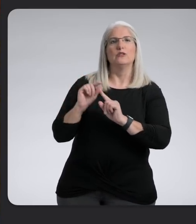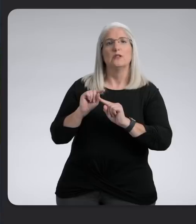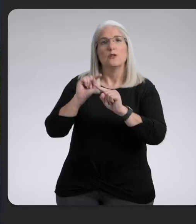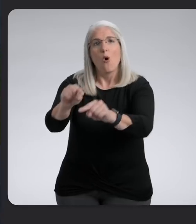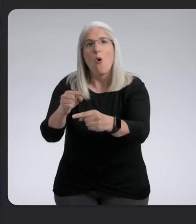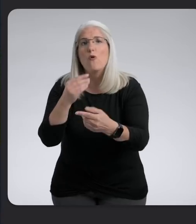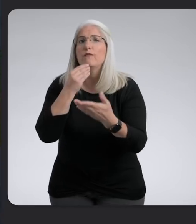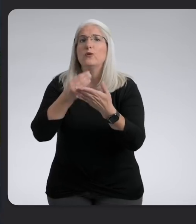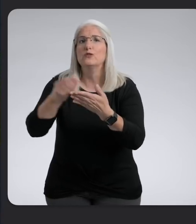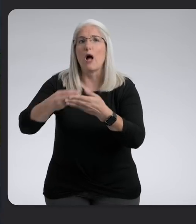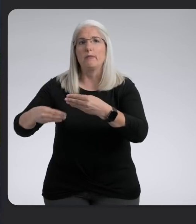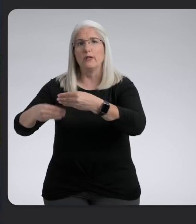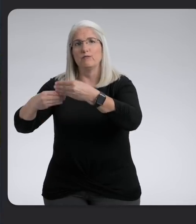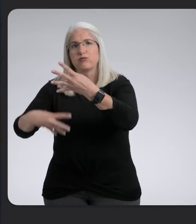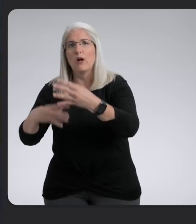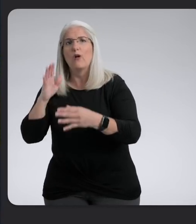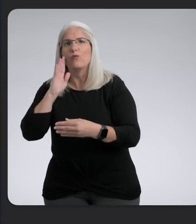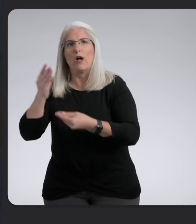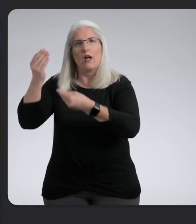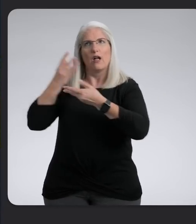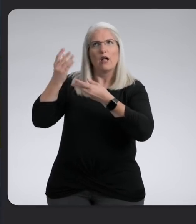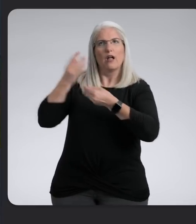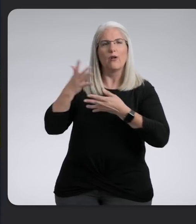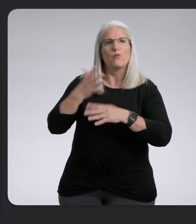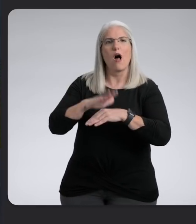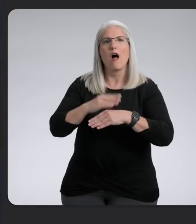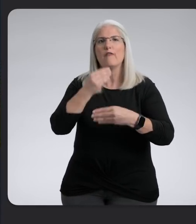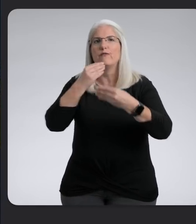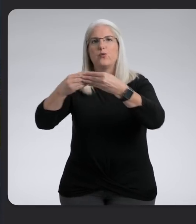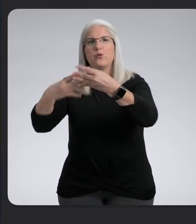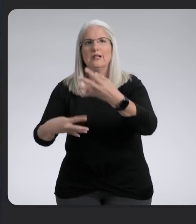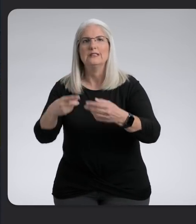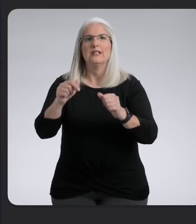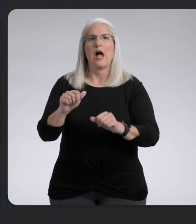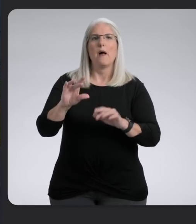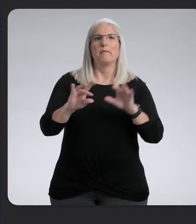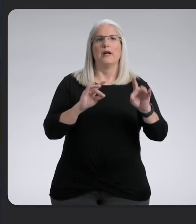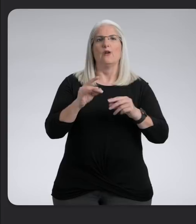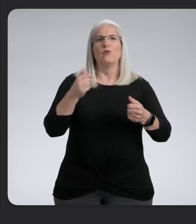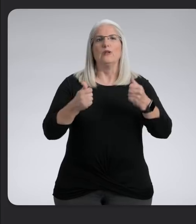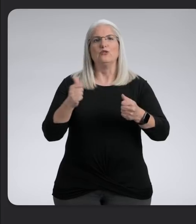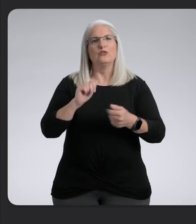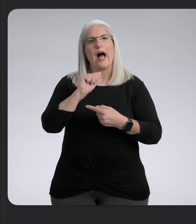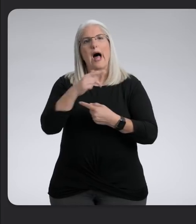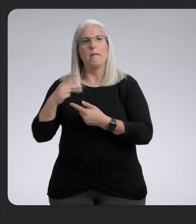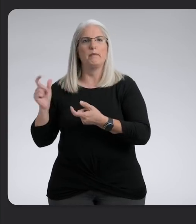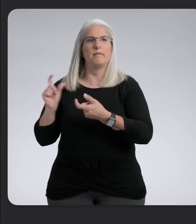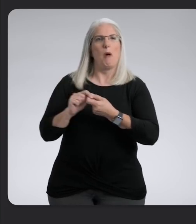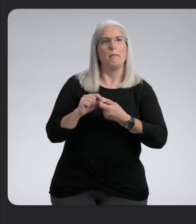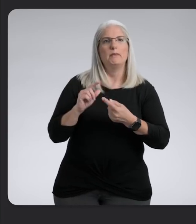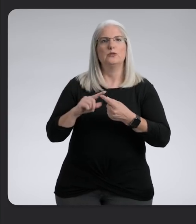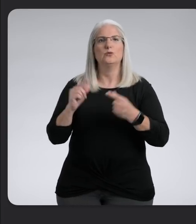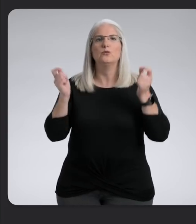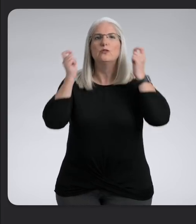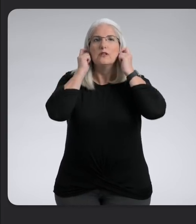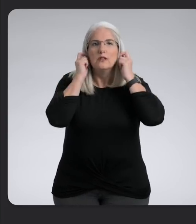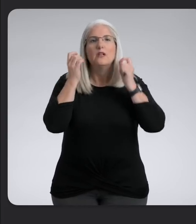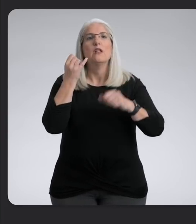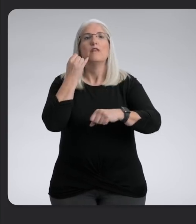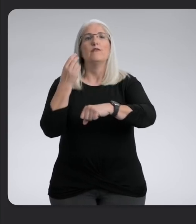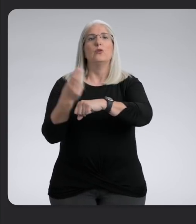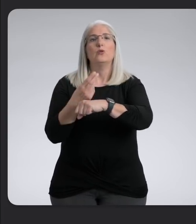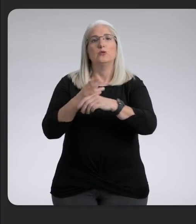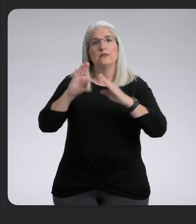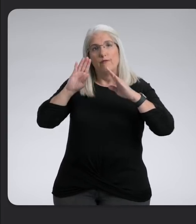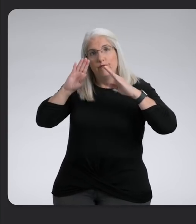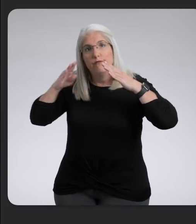it. You can easily choose which apps to enable and select Do Not Disturb when you don't want to be interrupted. And if you're using the new Focus feature, your